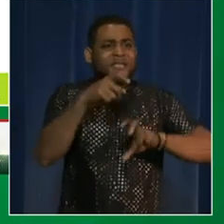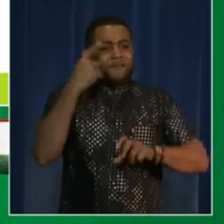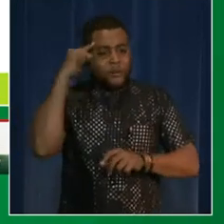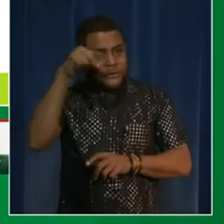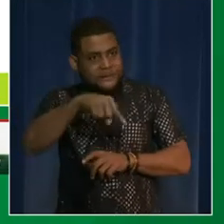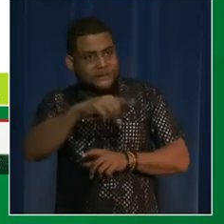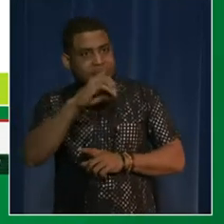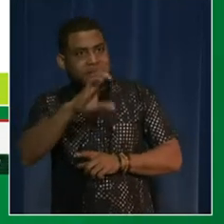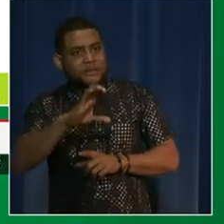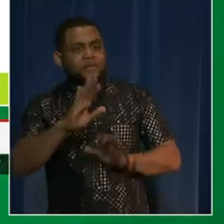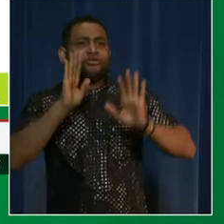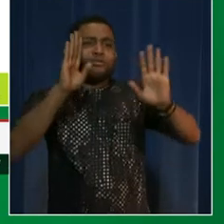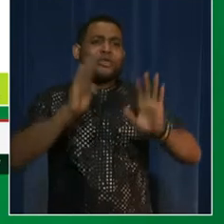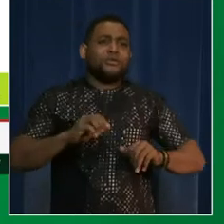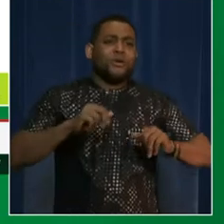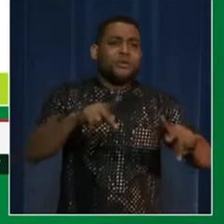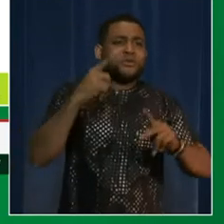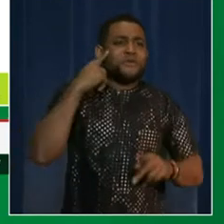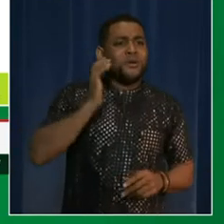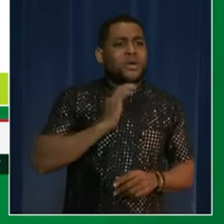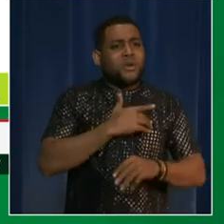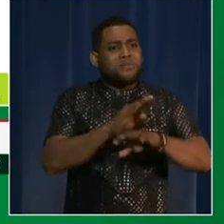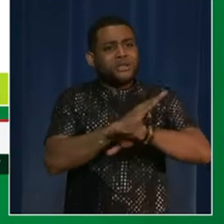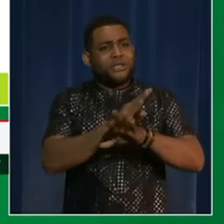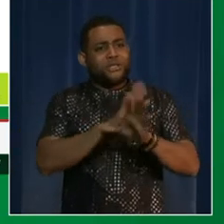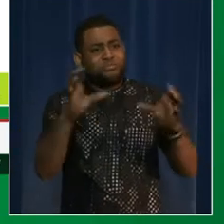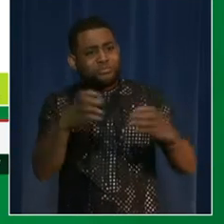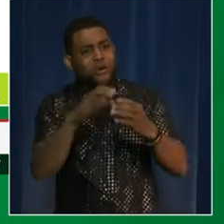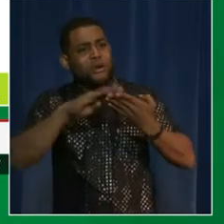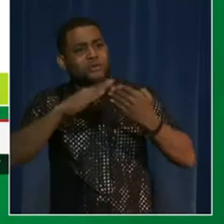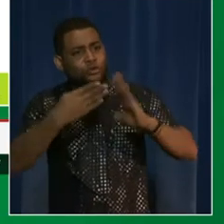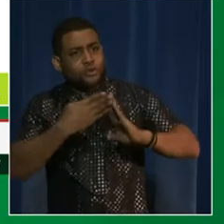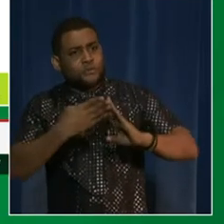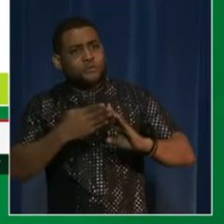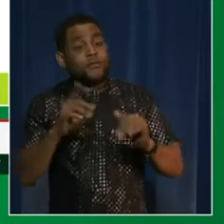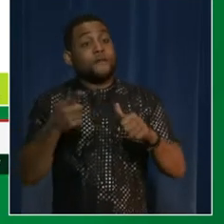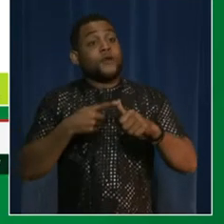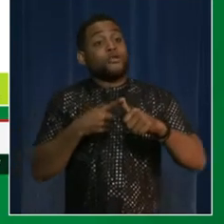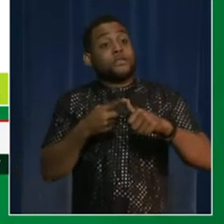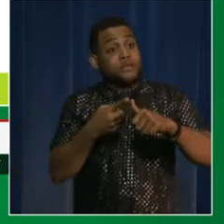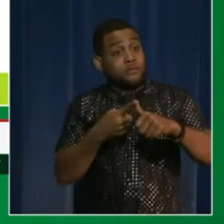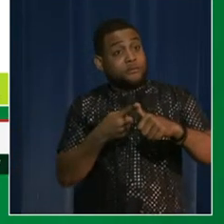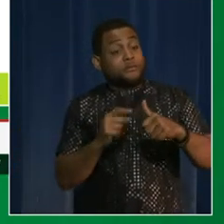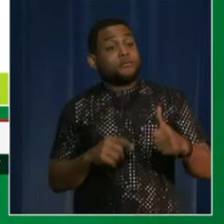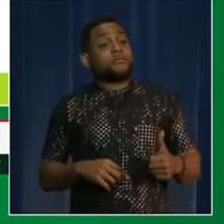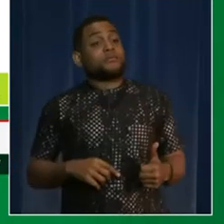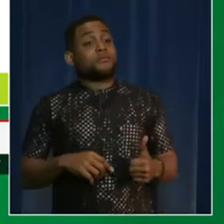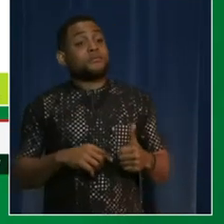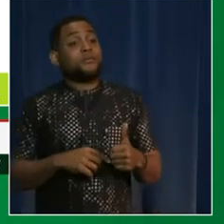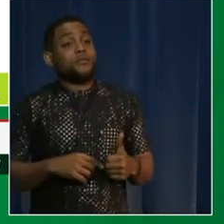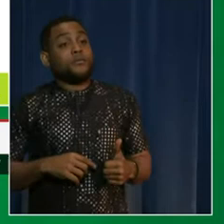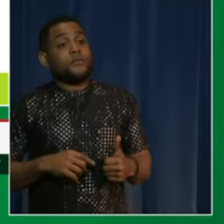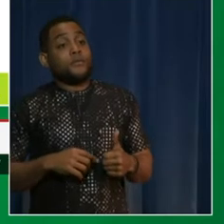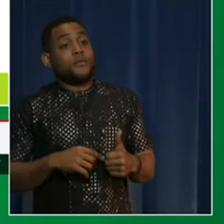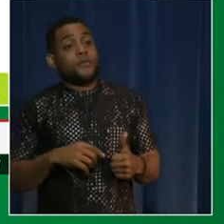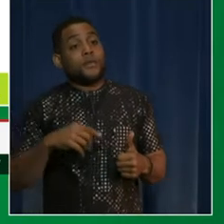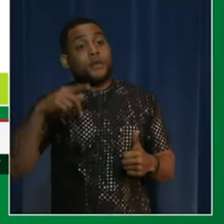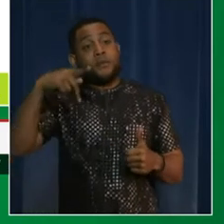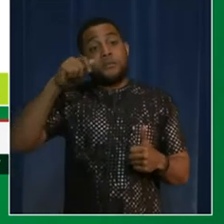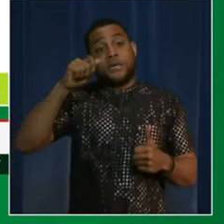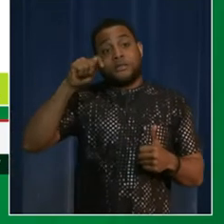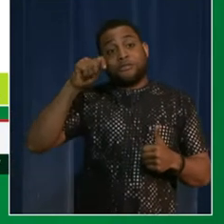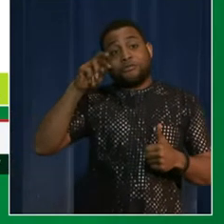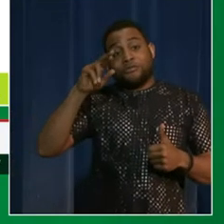for our business community. So first up, First up is a project from the DGS